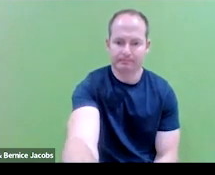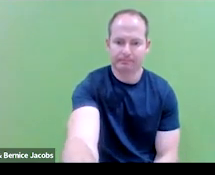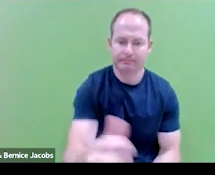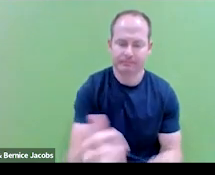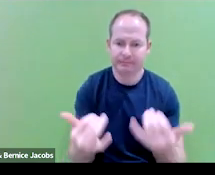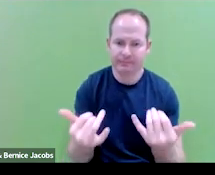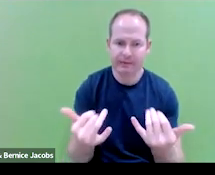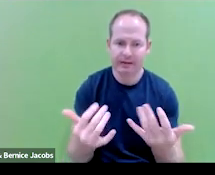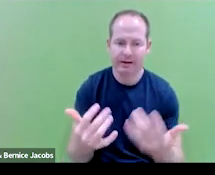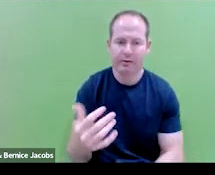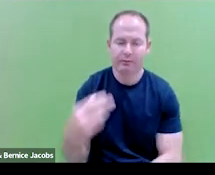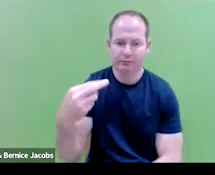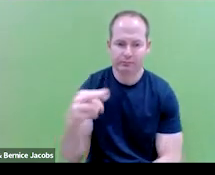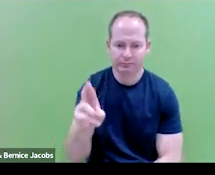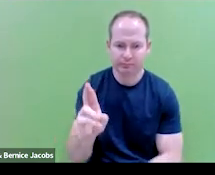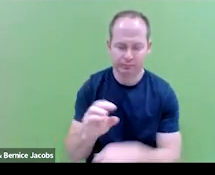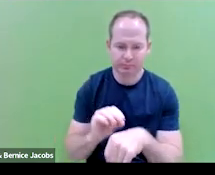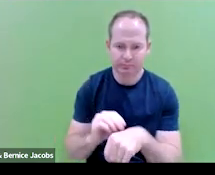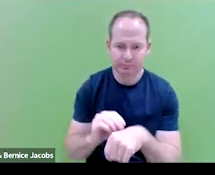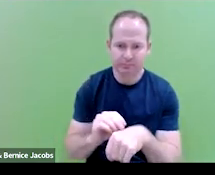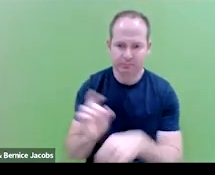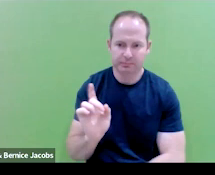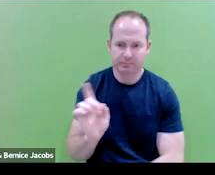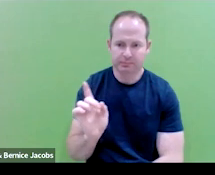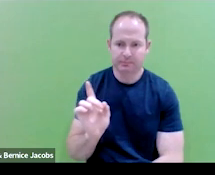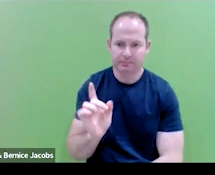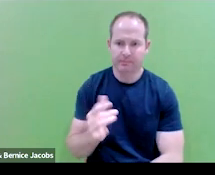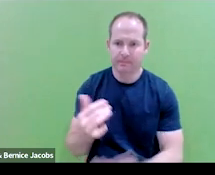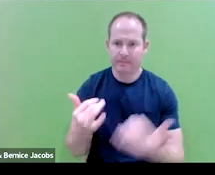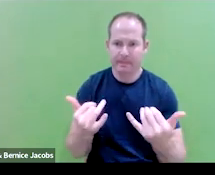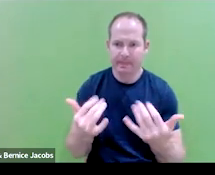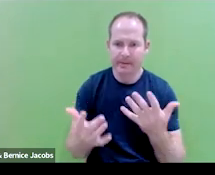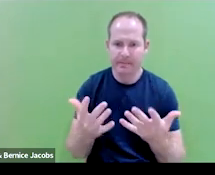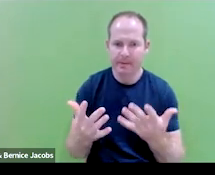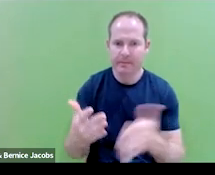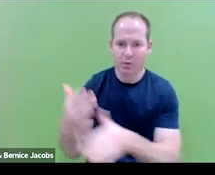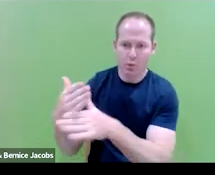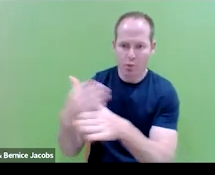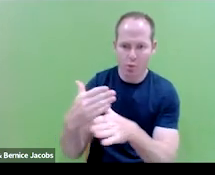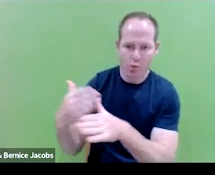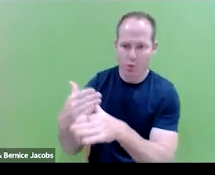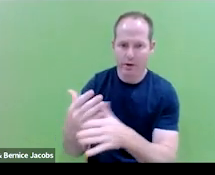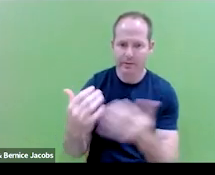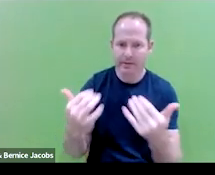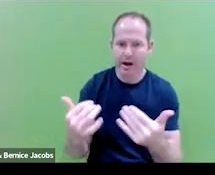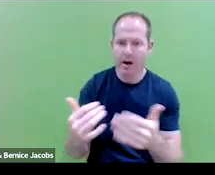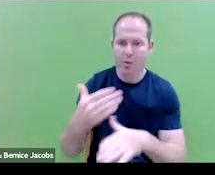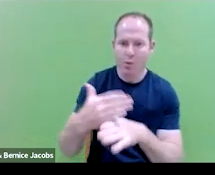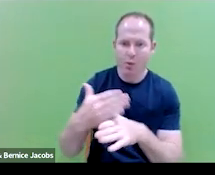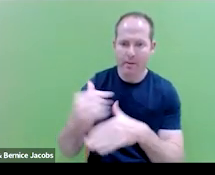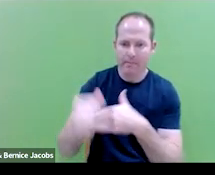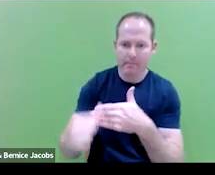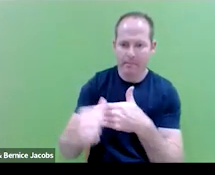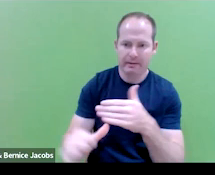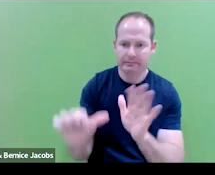to HR is when they look at impairments, they look at the definition of 6-month medical condition, not